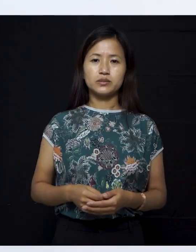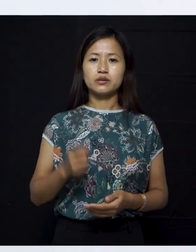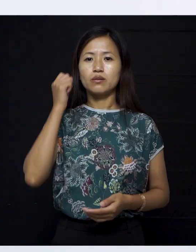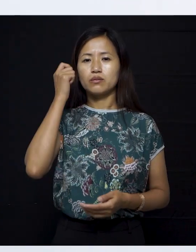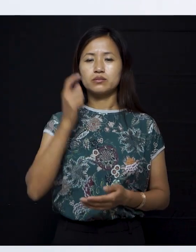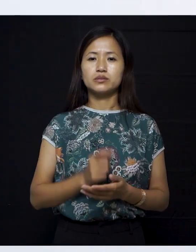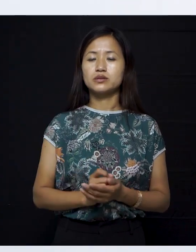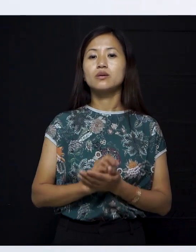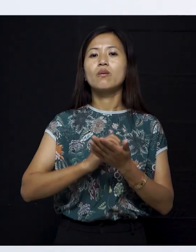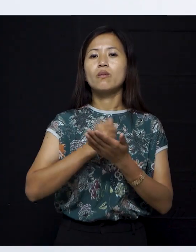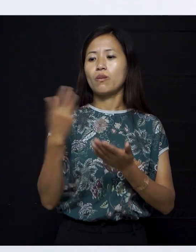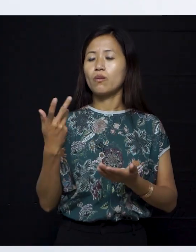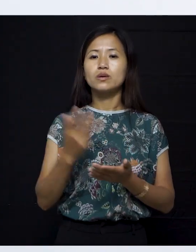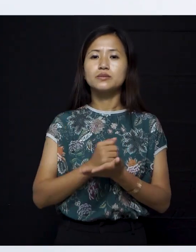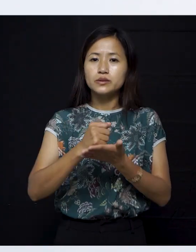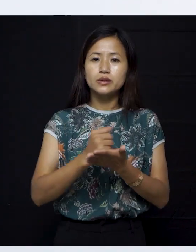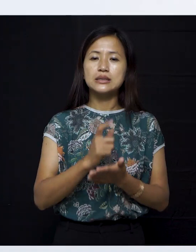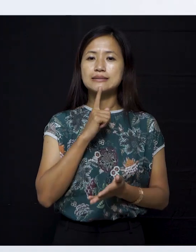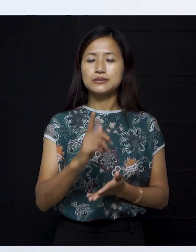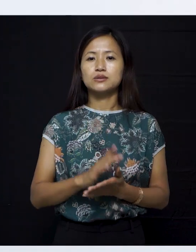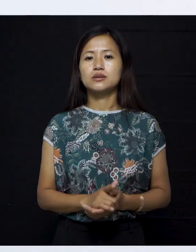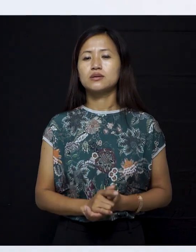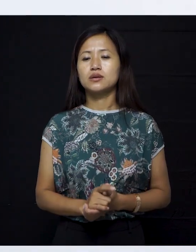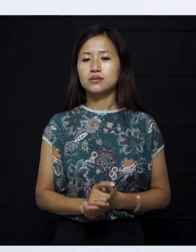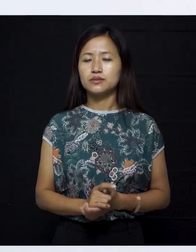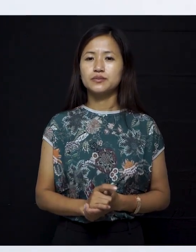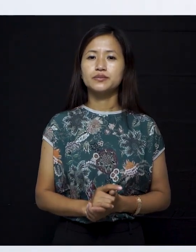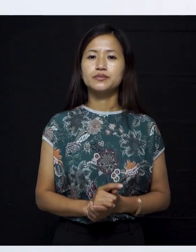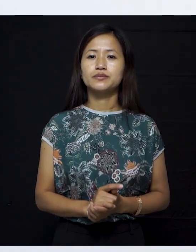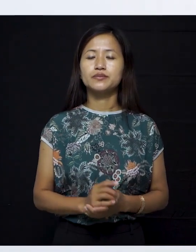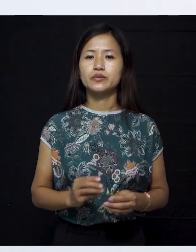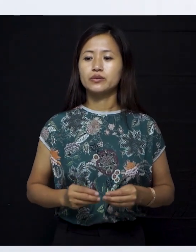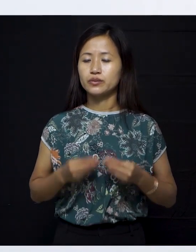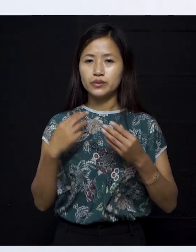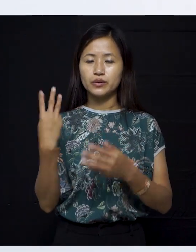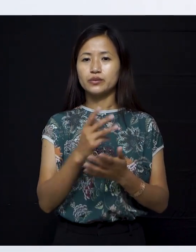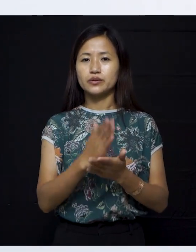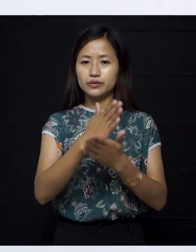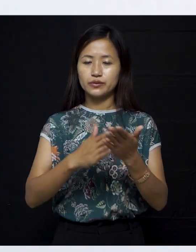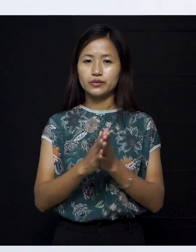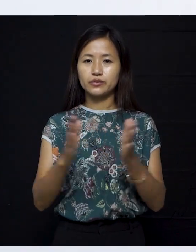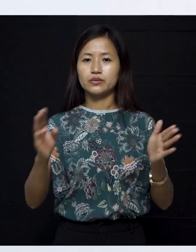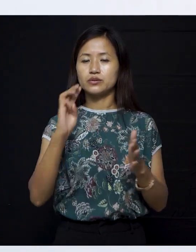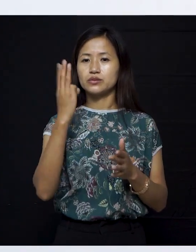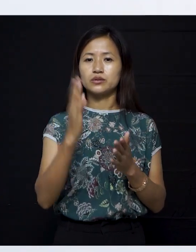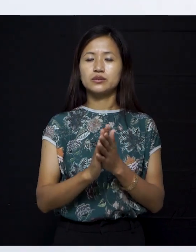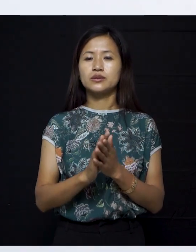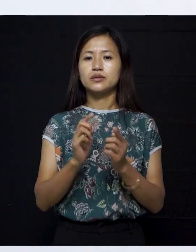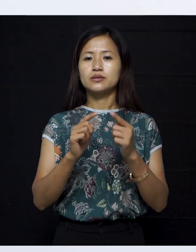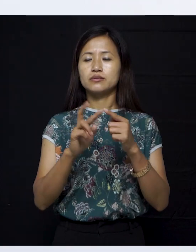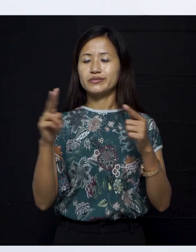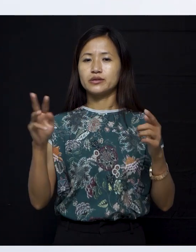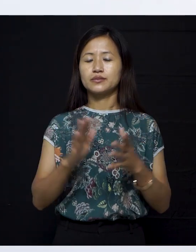trying to say. Those are called as dependent clause. We can divide the dependent clause into three types,